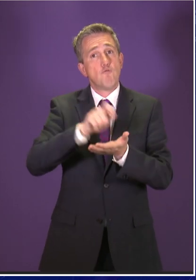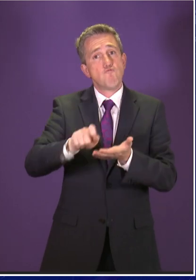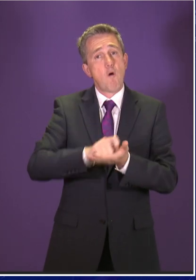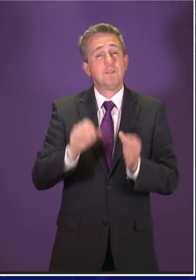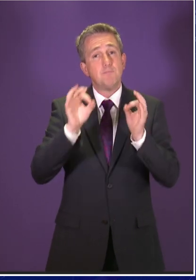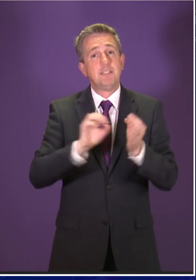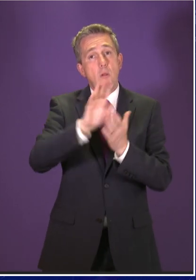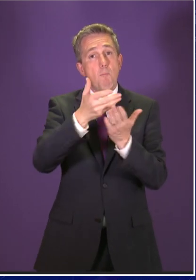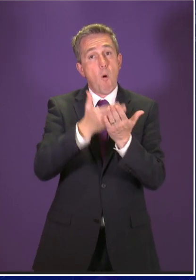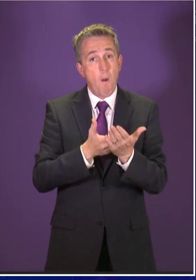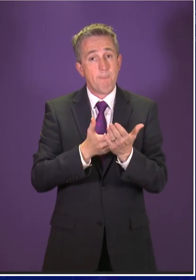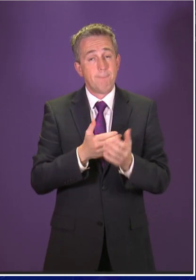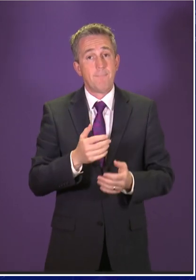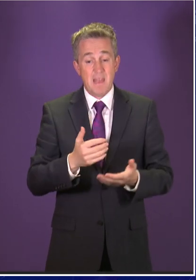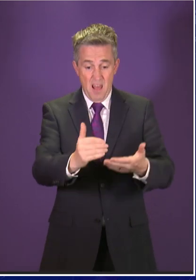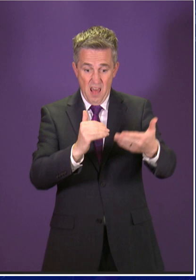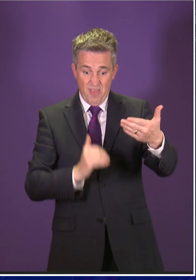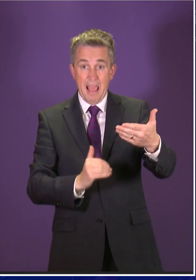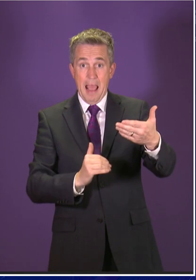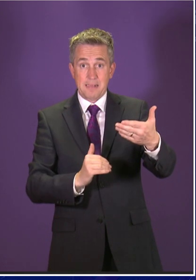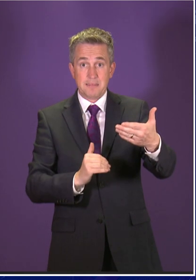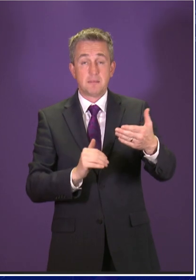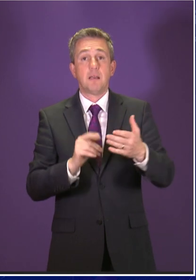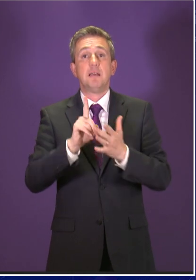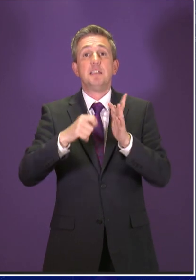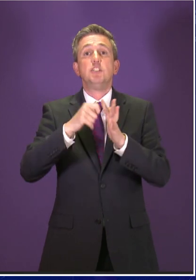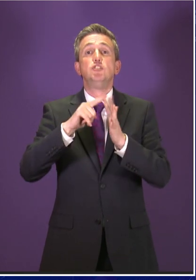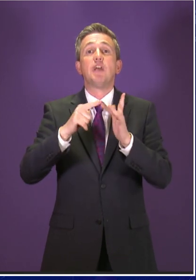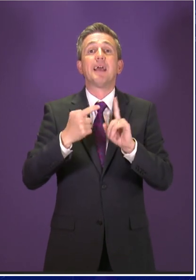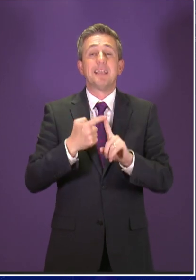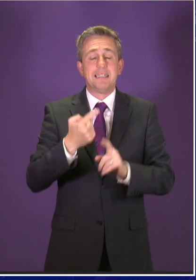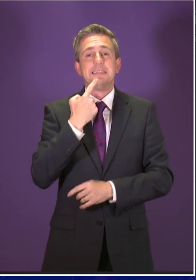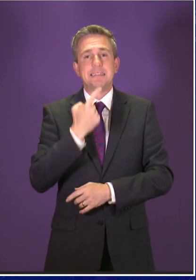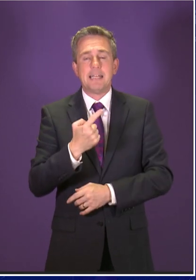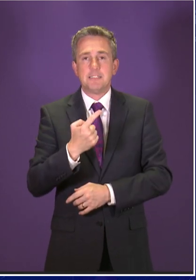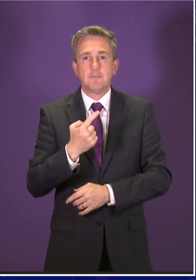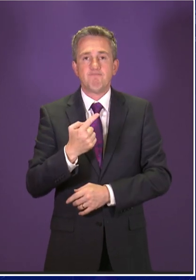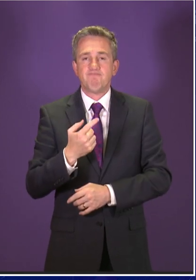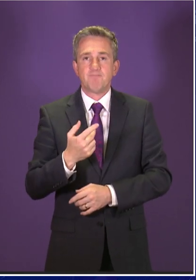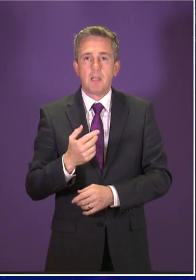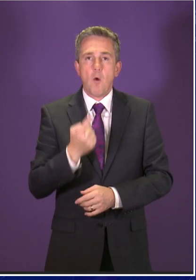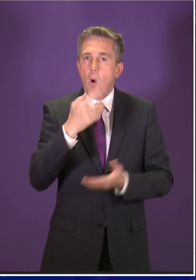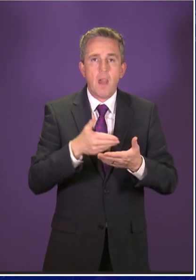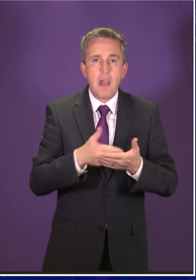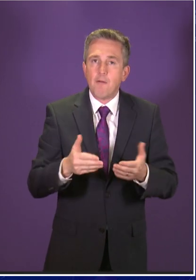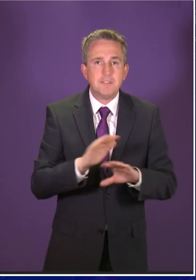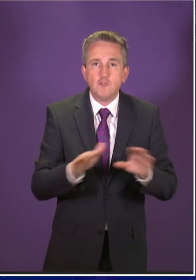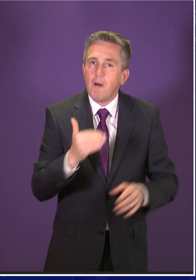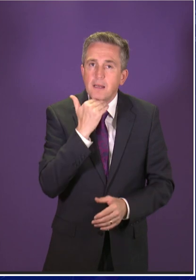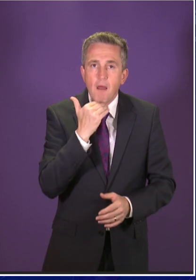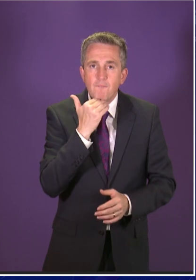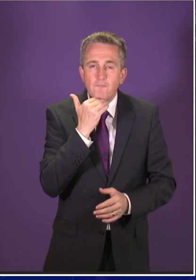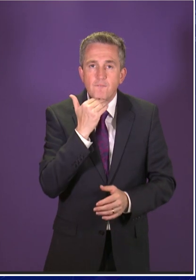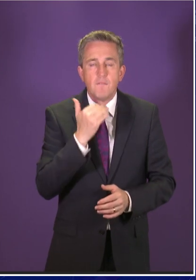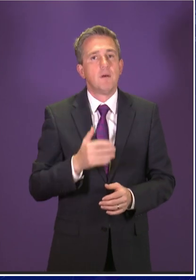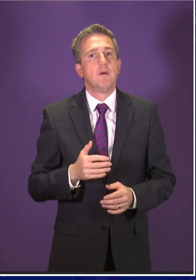poem. Near the end of that poem, she reflects thus: "It takes more than one language to tell a story.